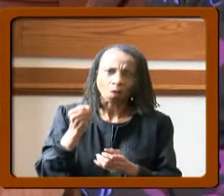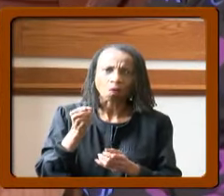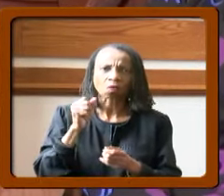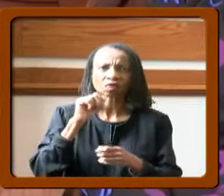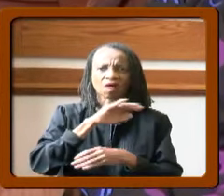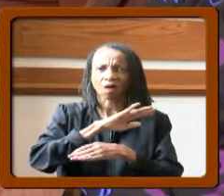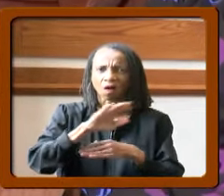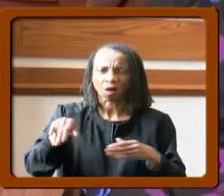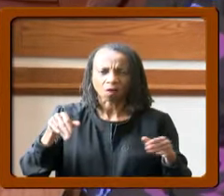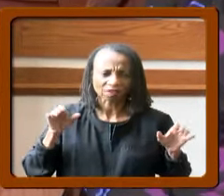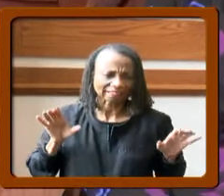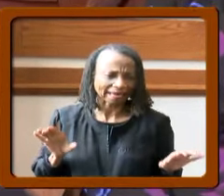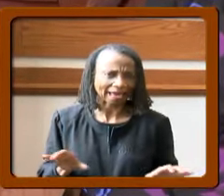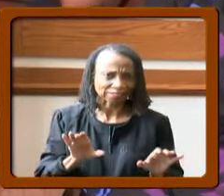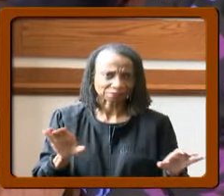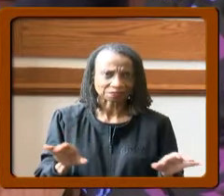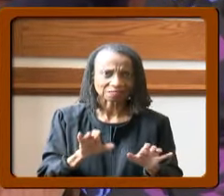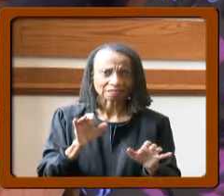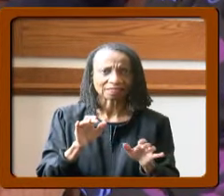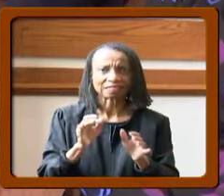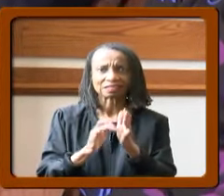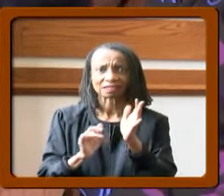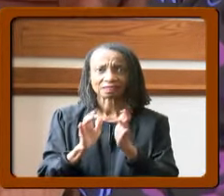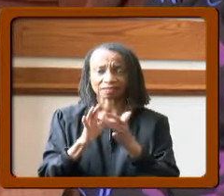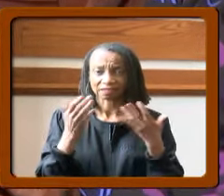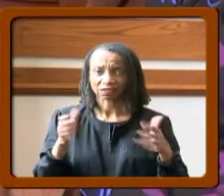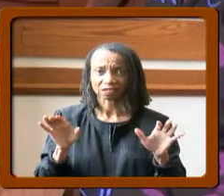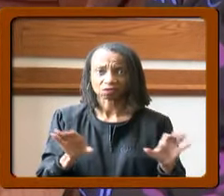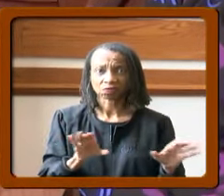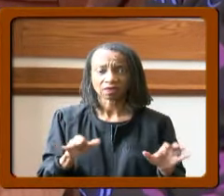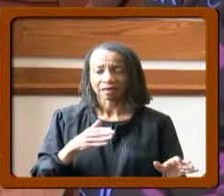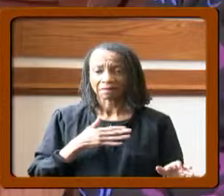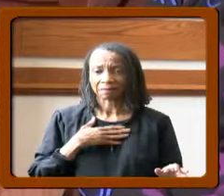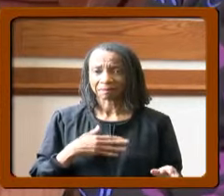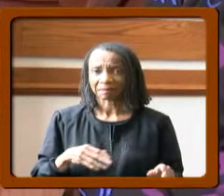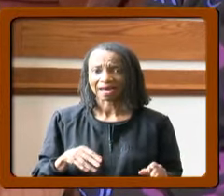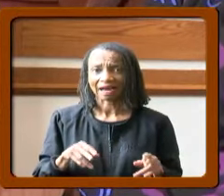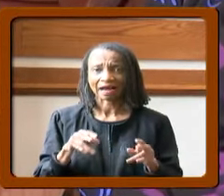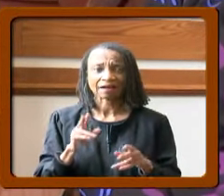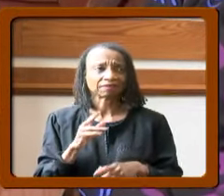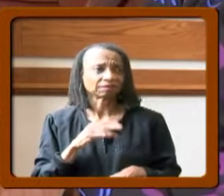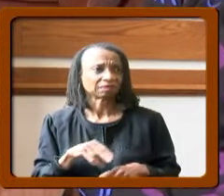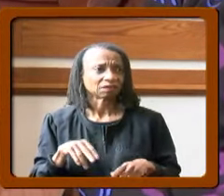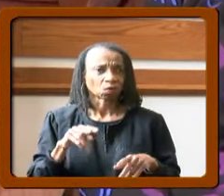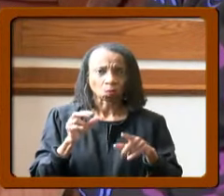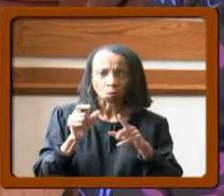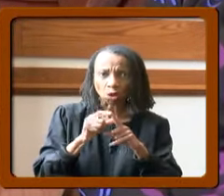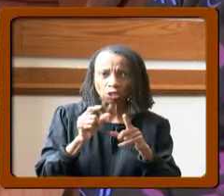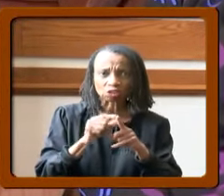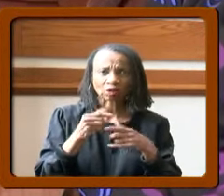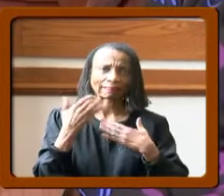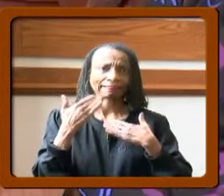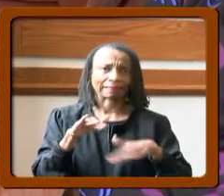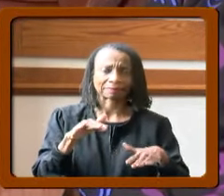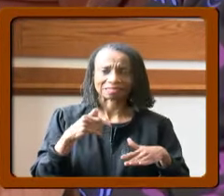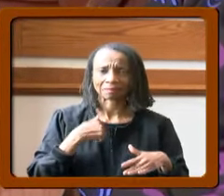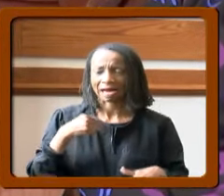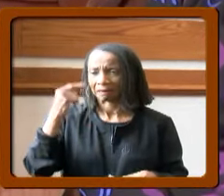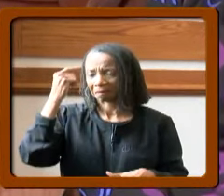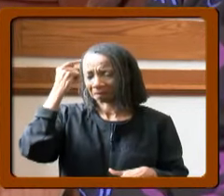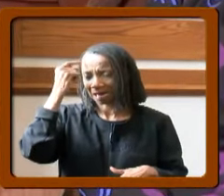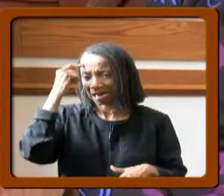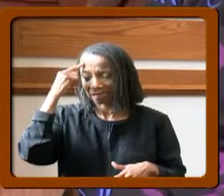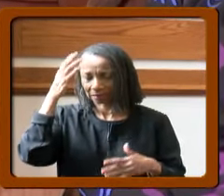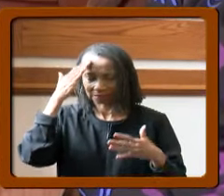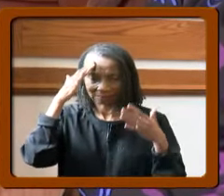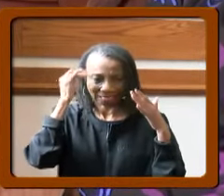him. And my vocabulary is too limited. My mind is too finite and fleeting. And my tongue is